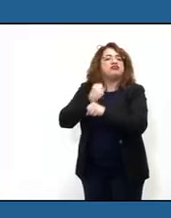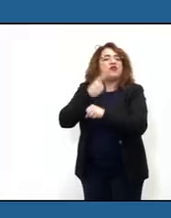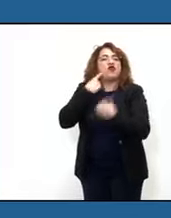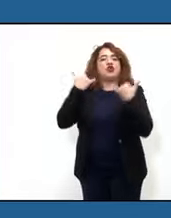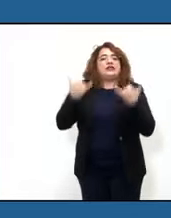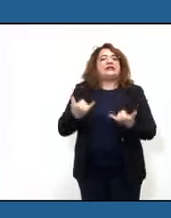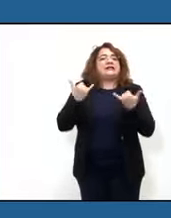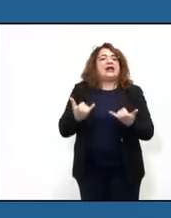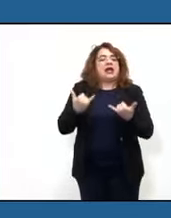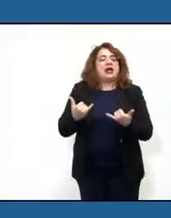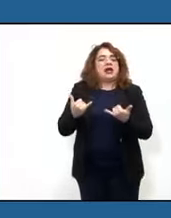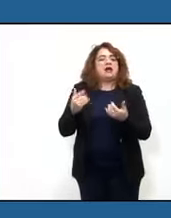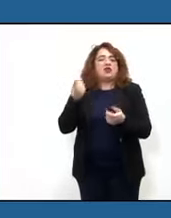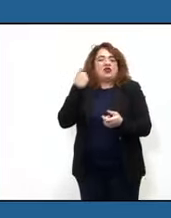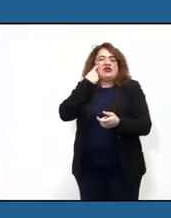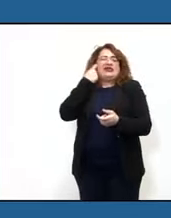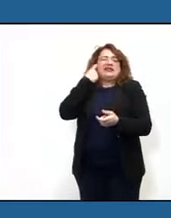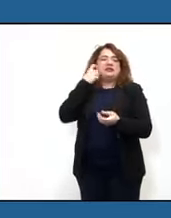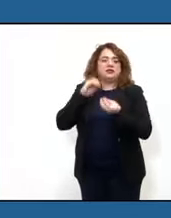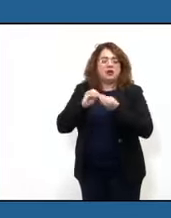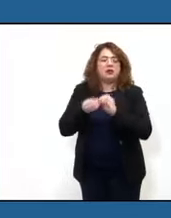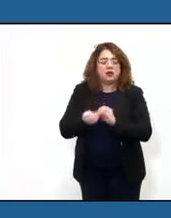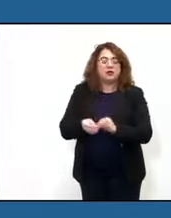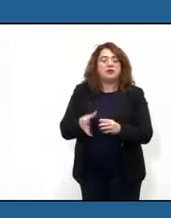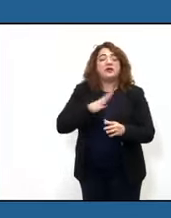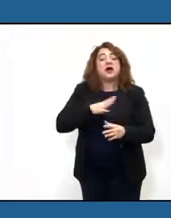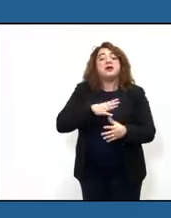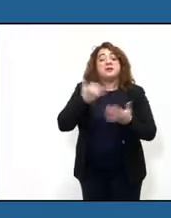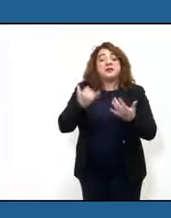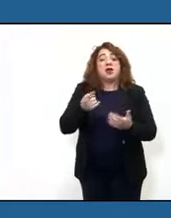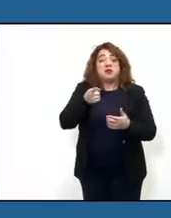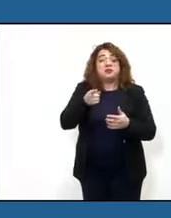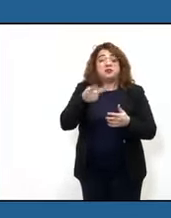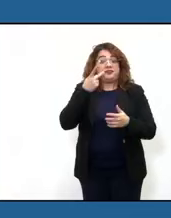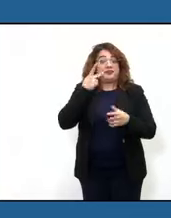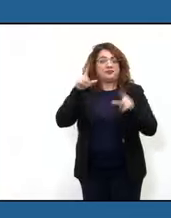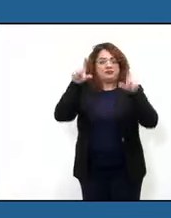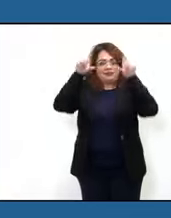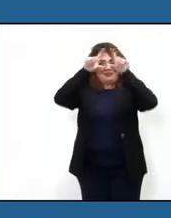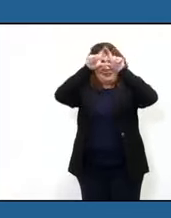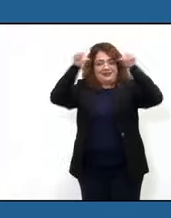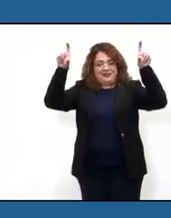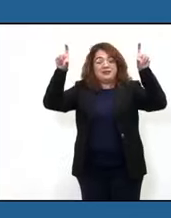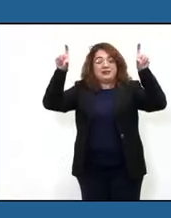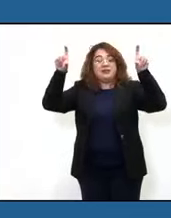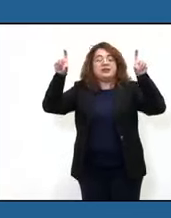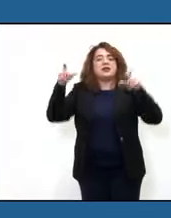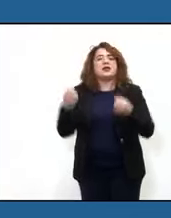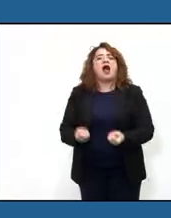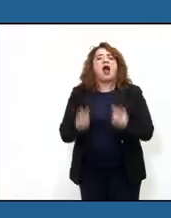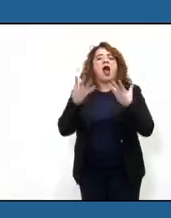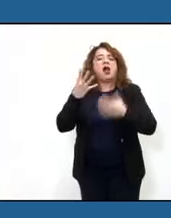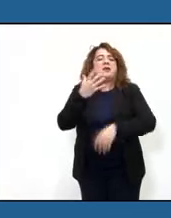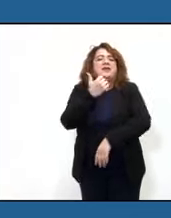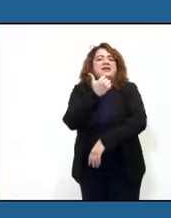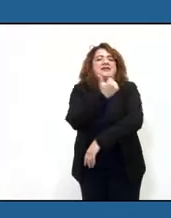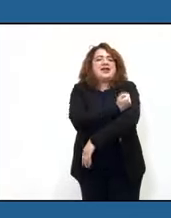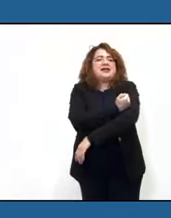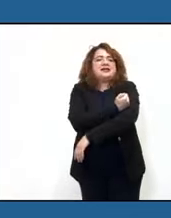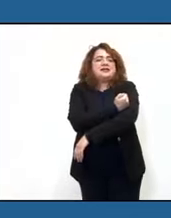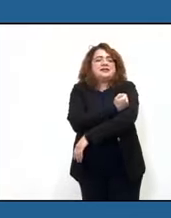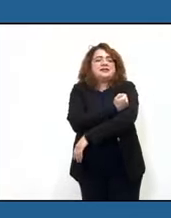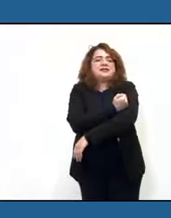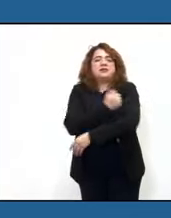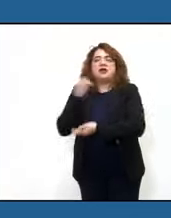So if you look at our dashboard, and you'll be able to see it, at the very top, you'll see the number of vaccine doses that are allocated